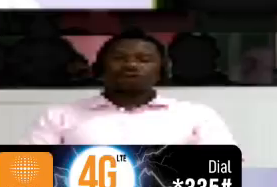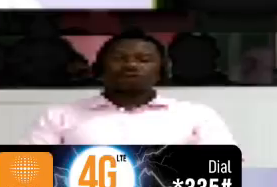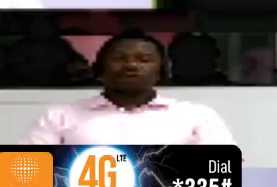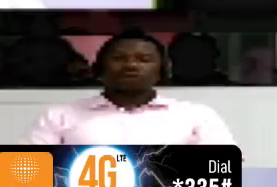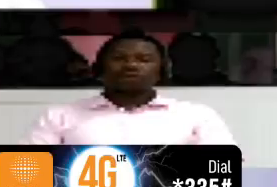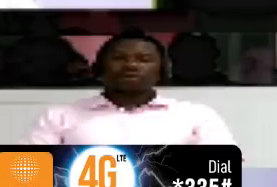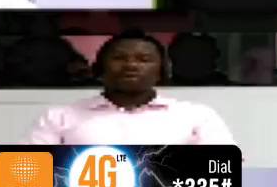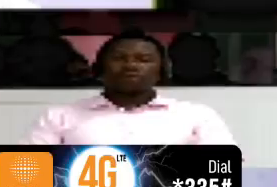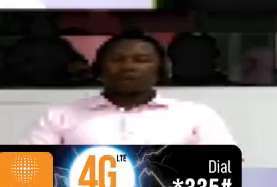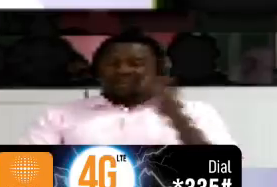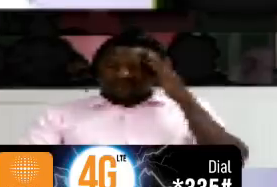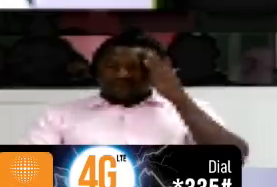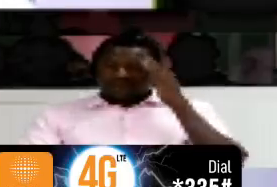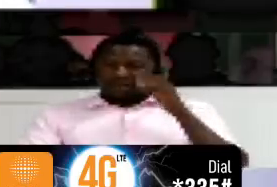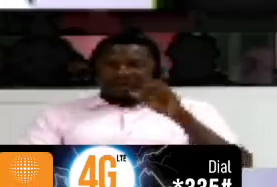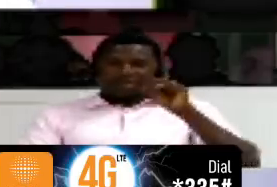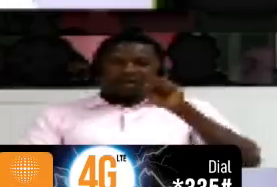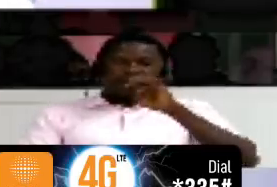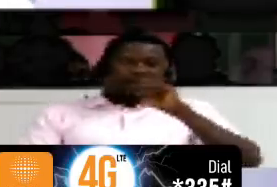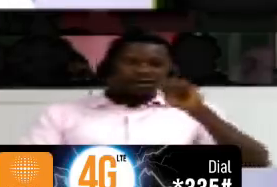I think Sidi Njai was one of them,